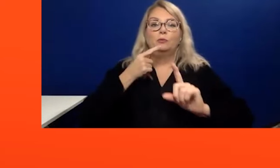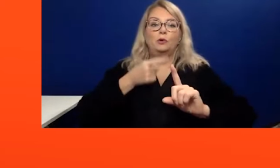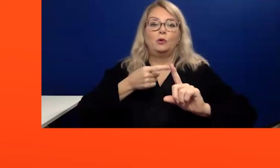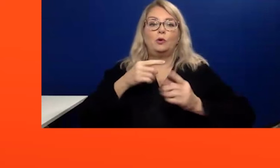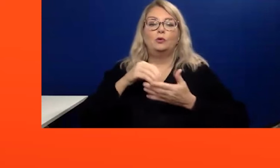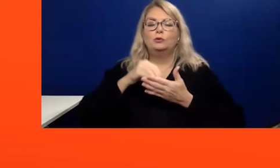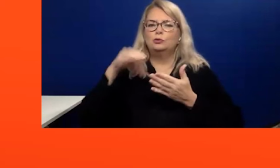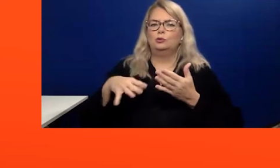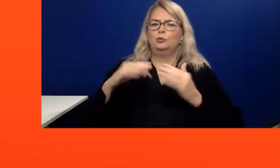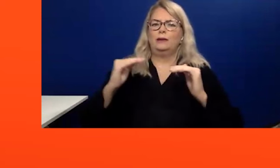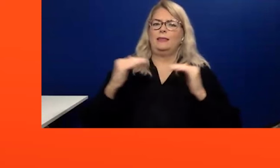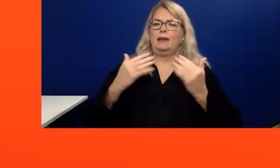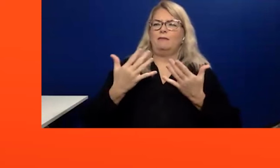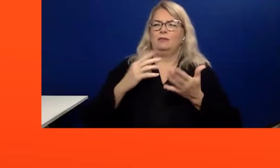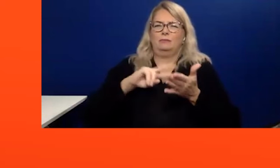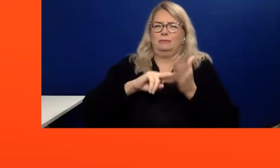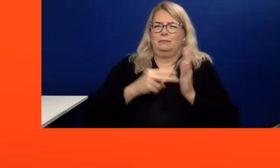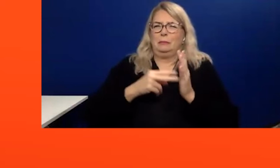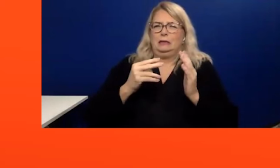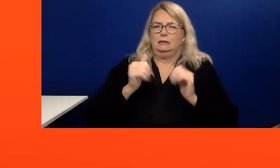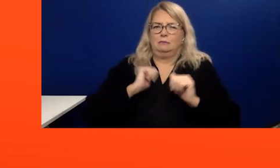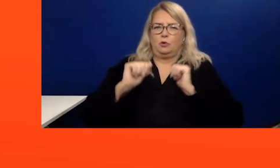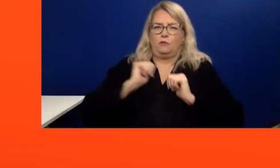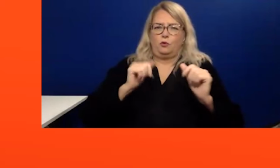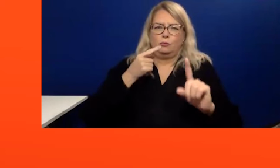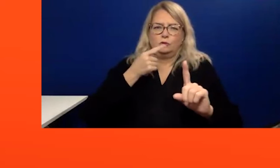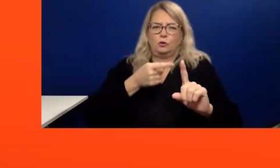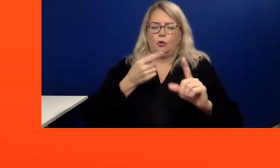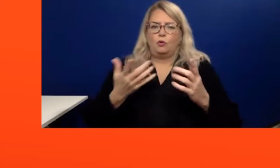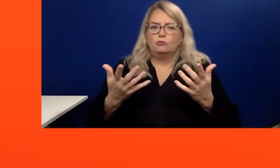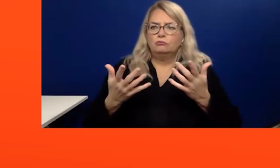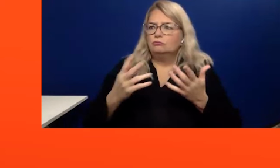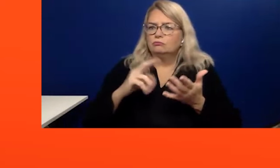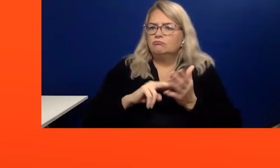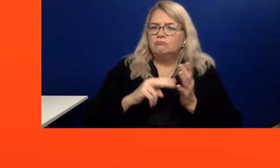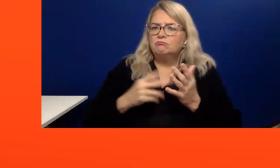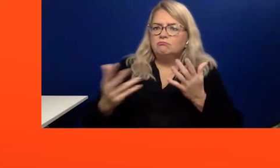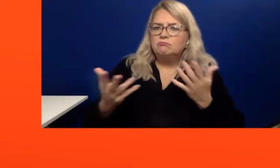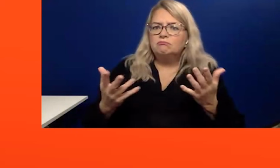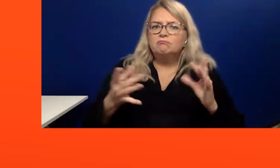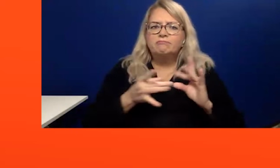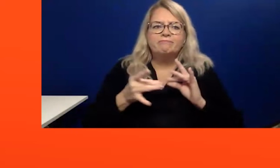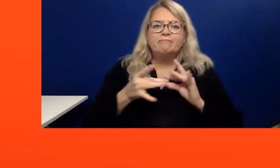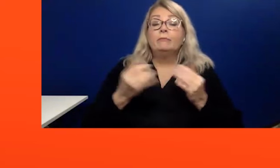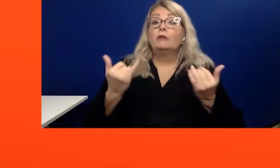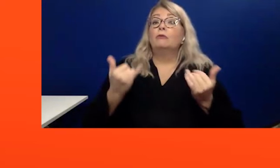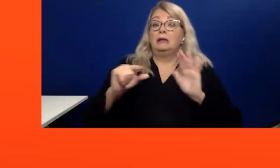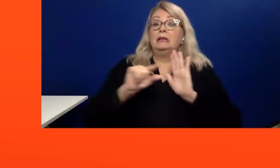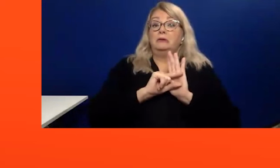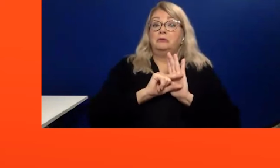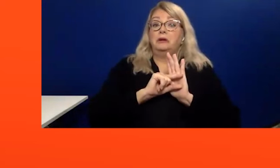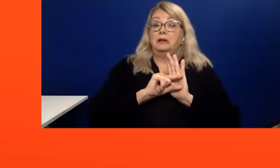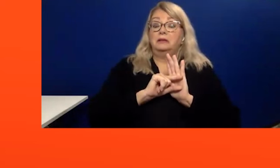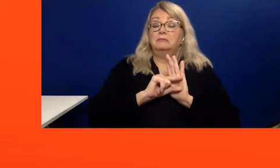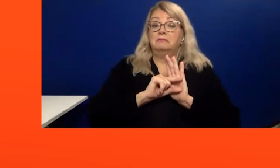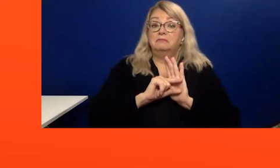performance goal? What do you think? It's a grade. Right now it's a grade. Yeah. Right now it's a grade. Okay. Does